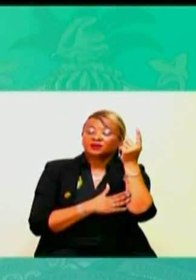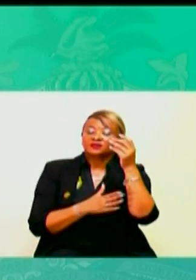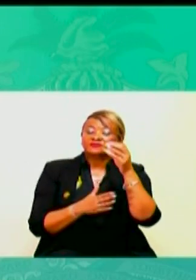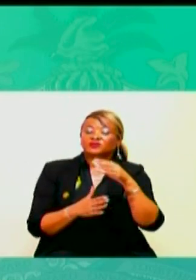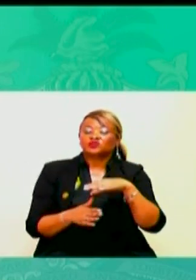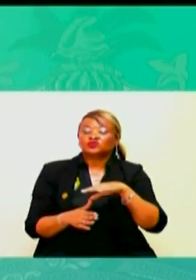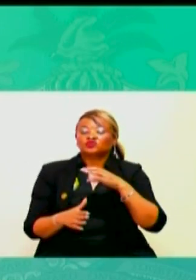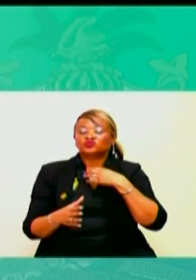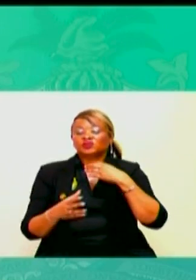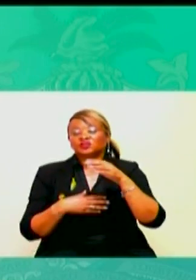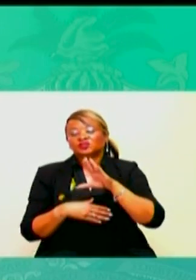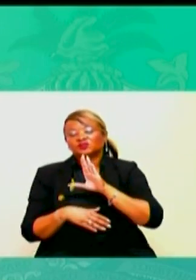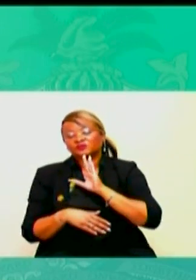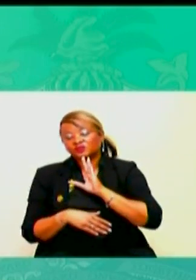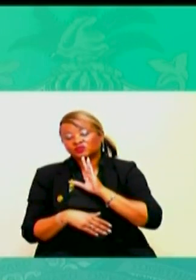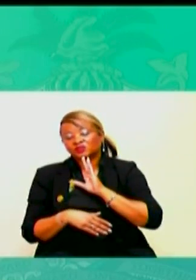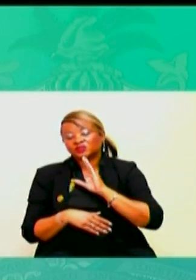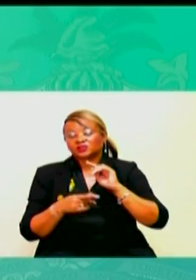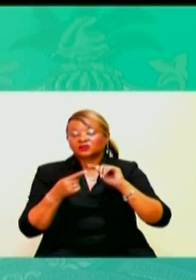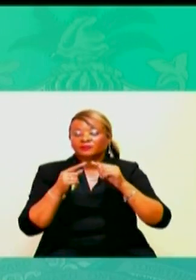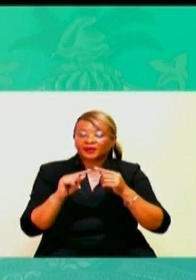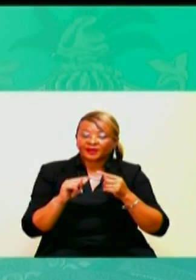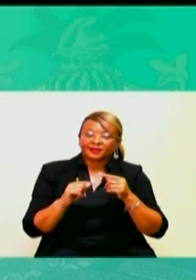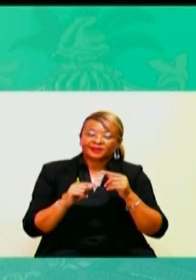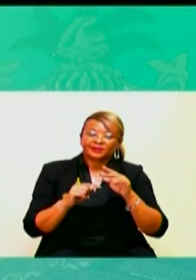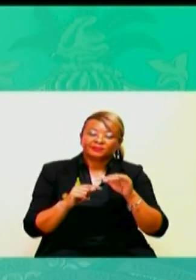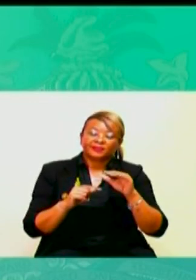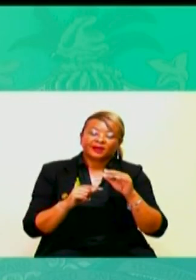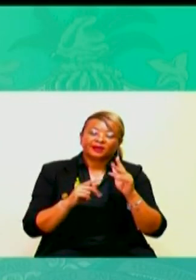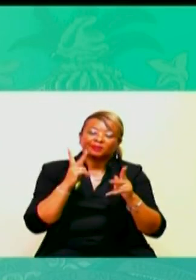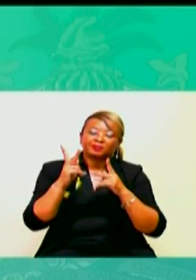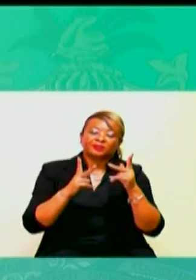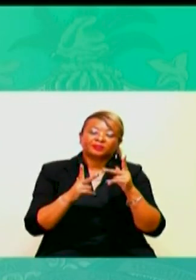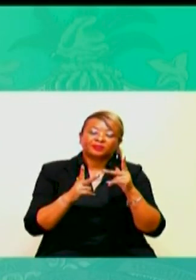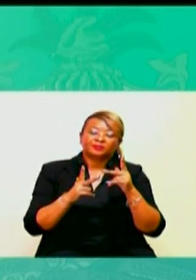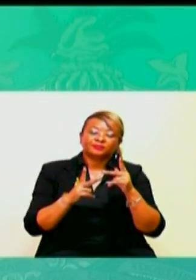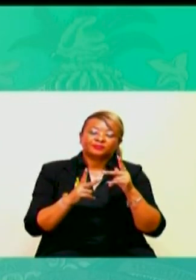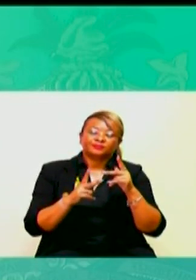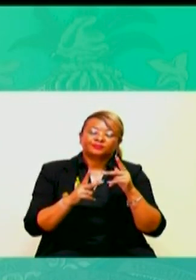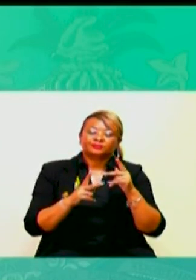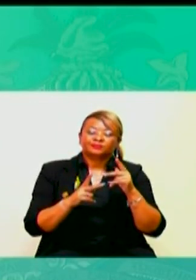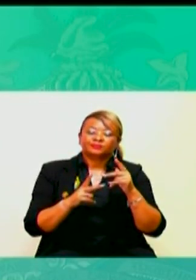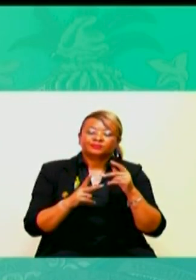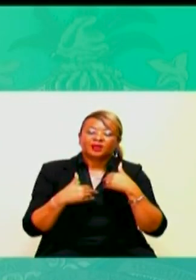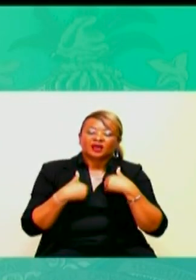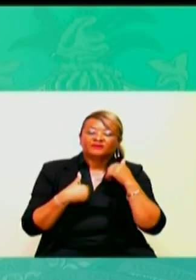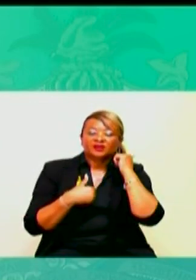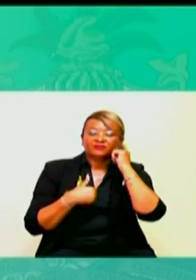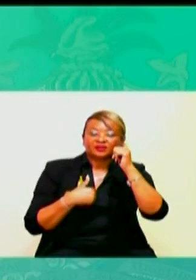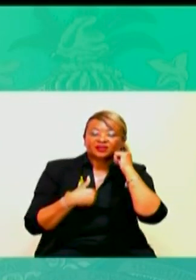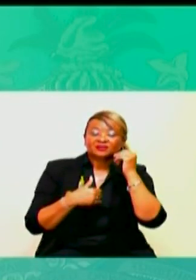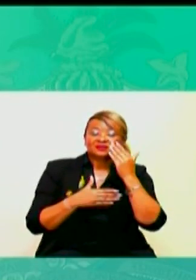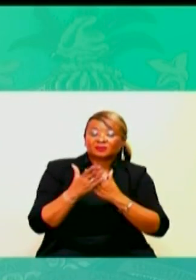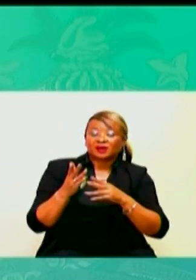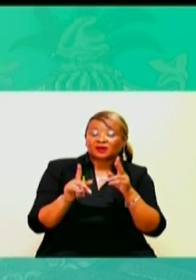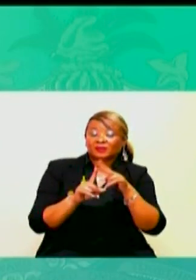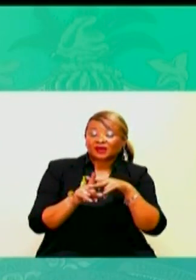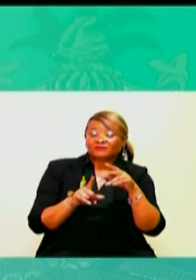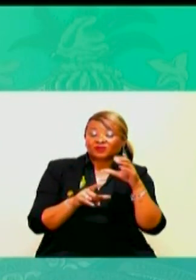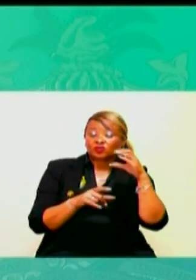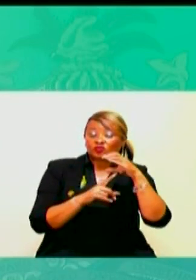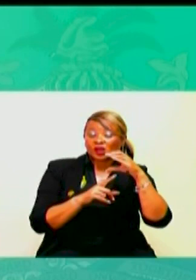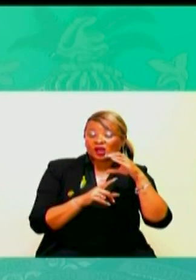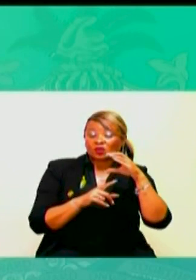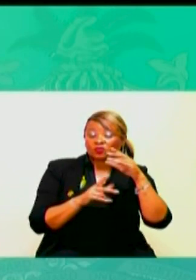and the pain that my constituency expressed to me daily. Some would say I applied for Crown Land 20 years